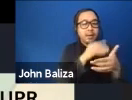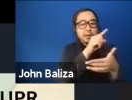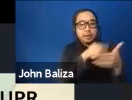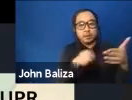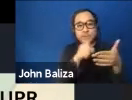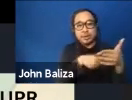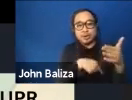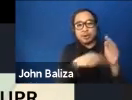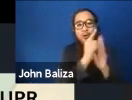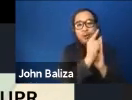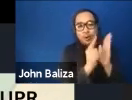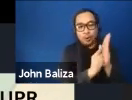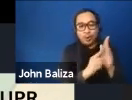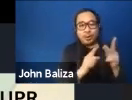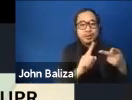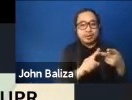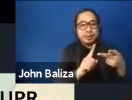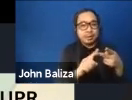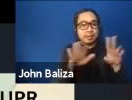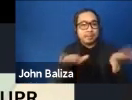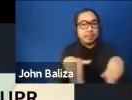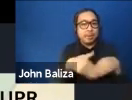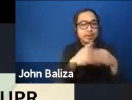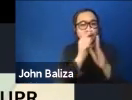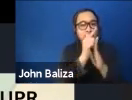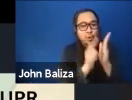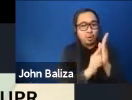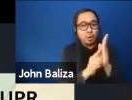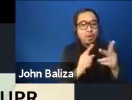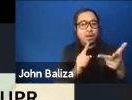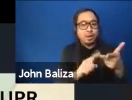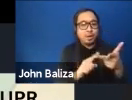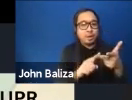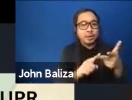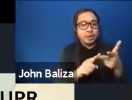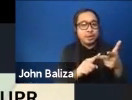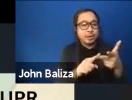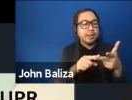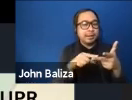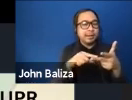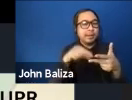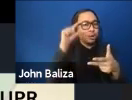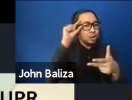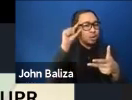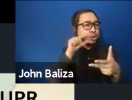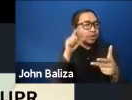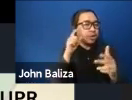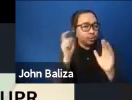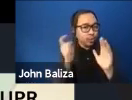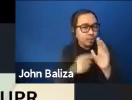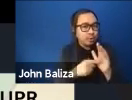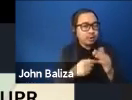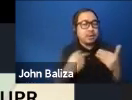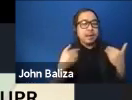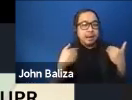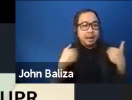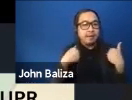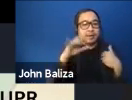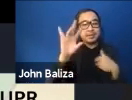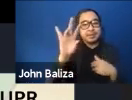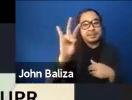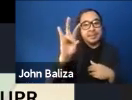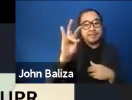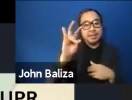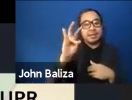and 3 is gender recognition. And we have the state other state members, 7 state members who show